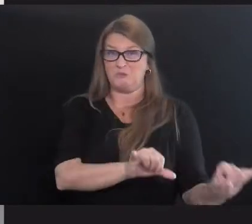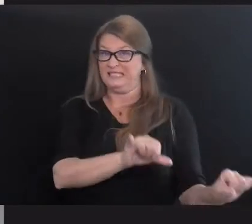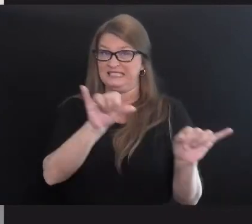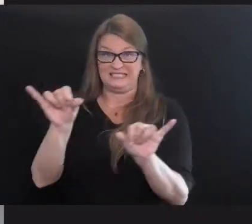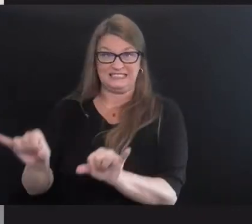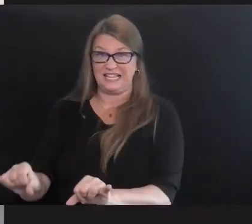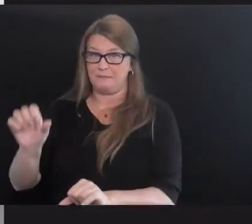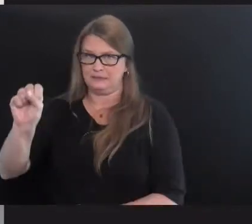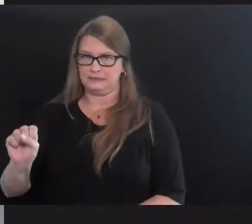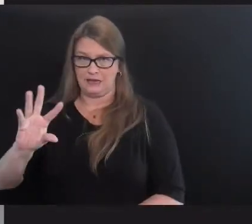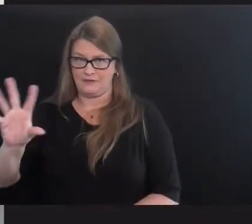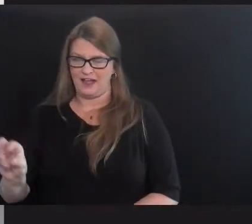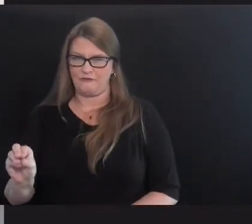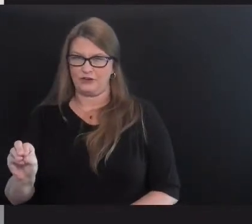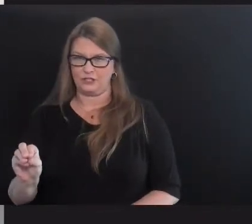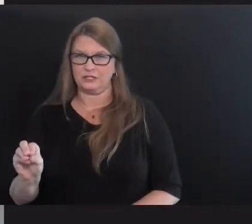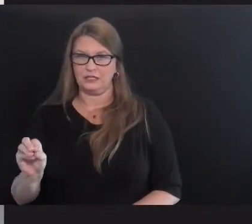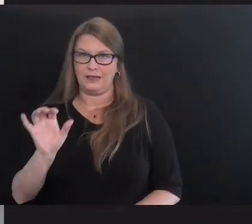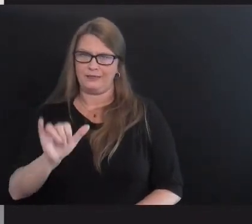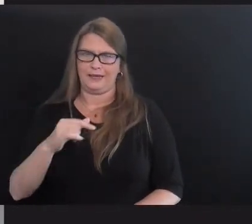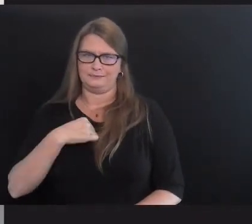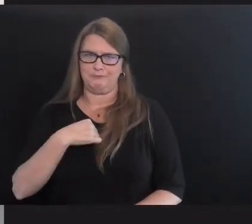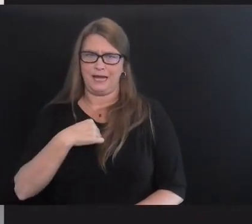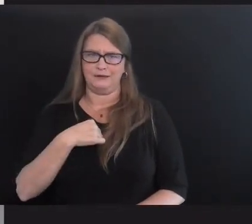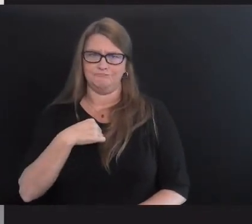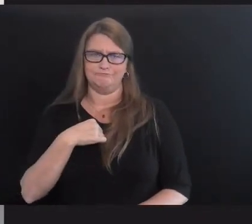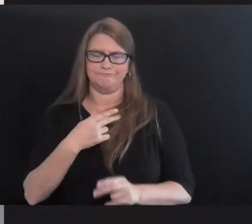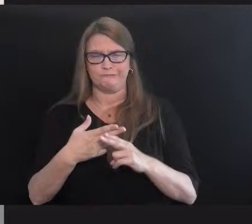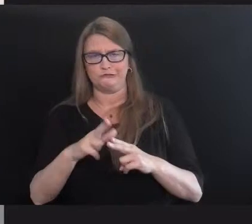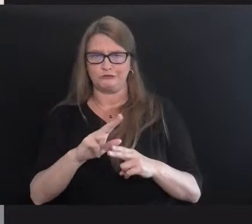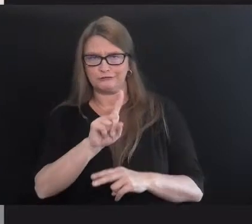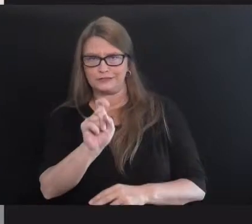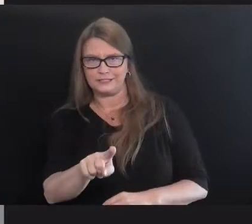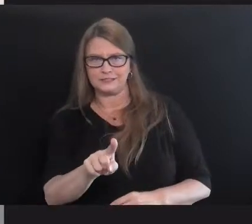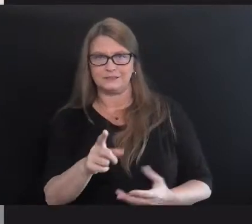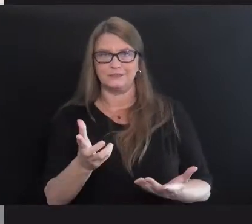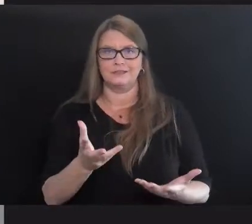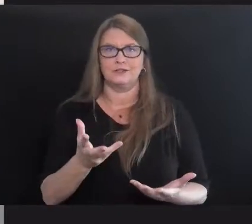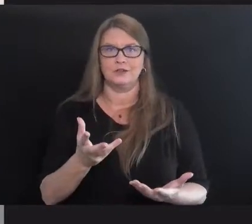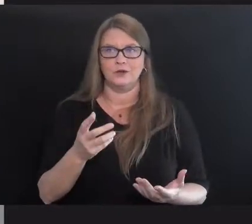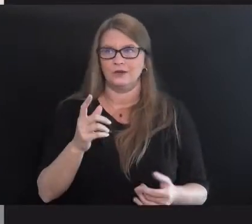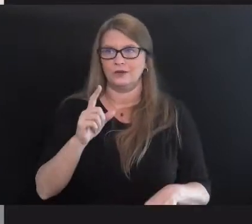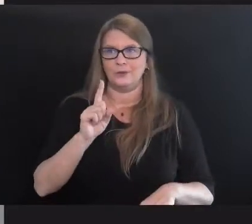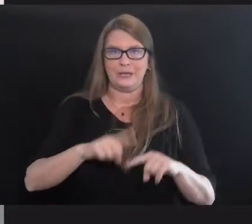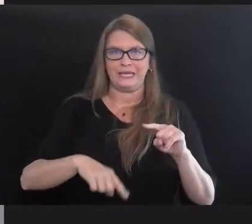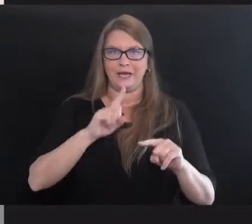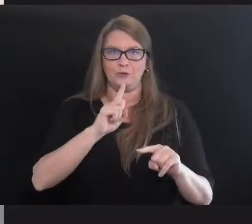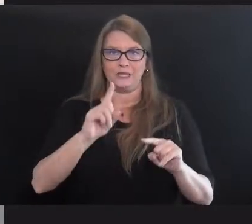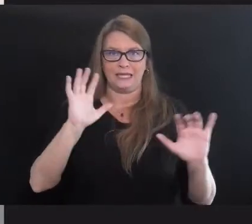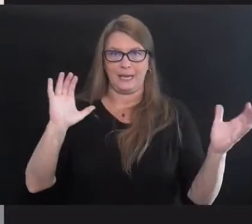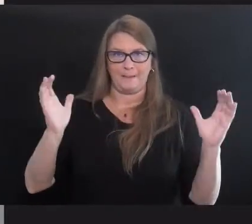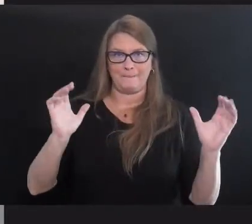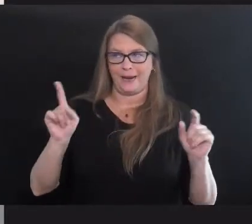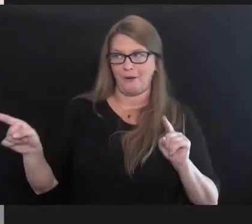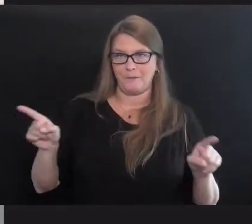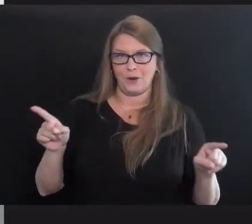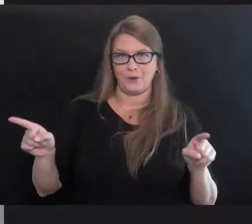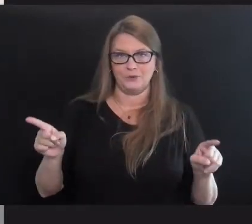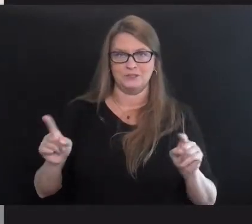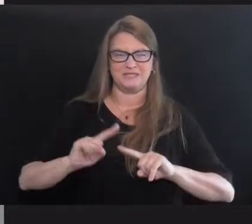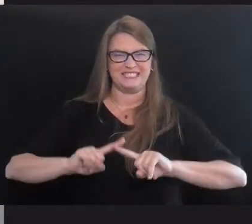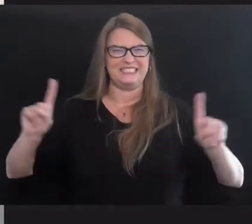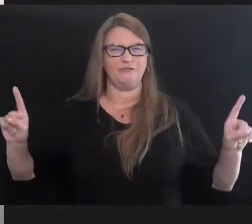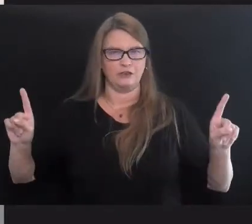having here, I guess is what I want to get to the bottom line, is we can't just rely on what we're seeing in other populations because they have other